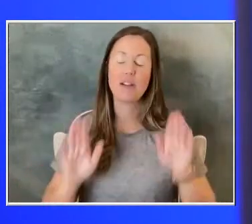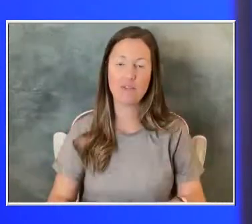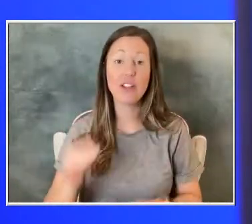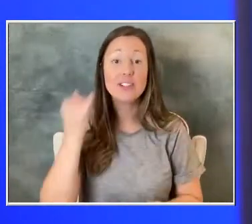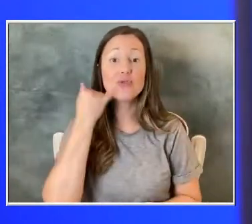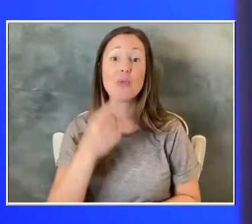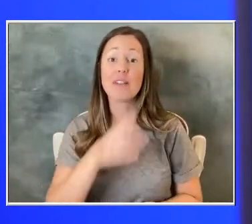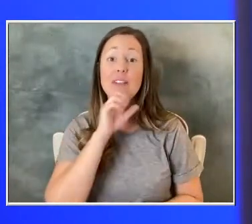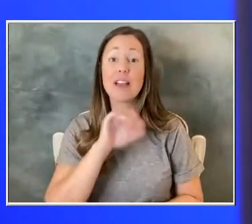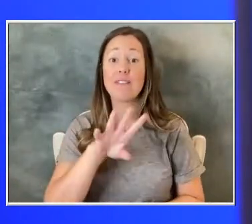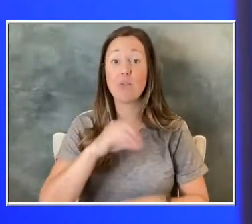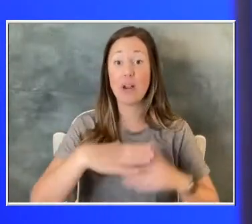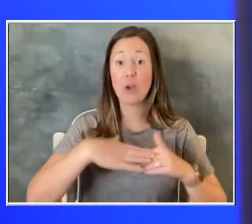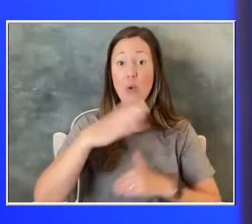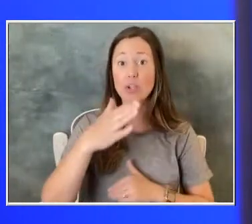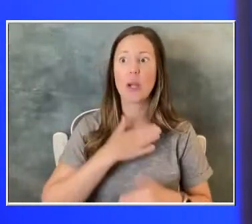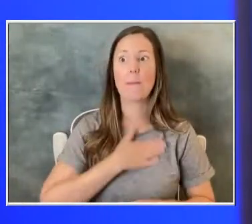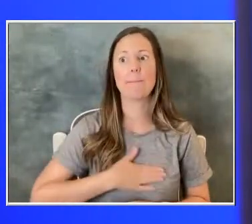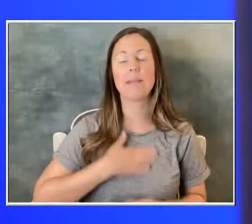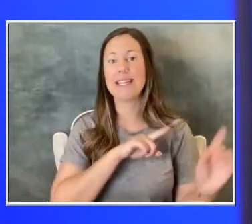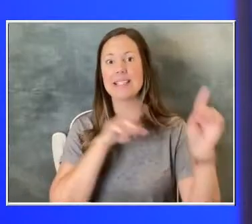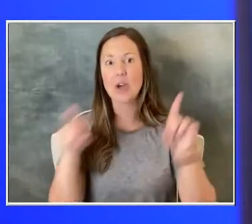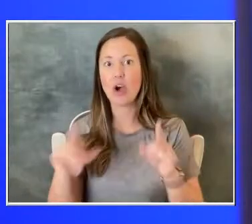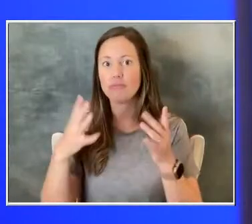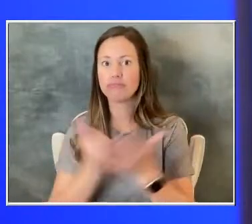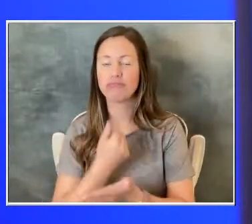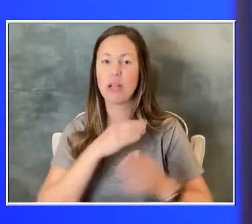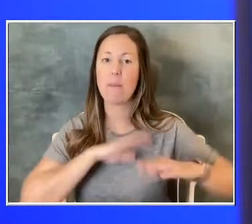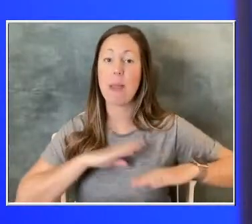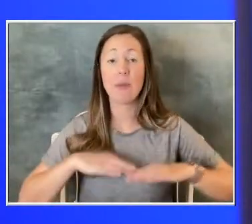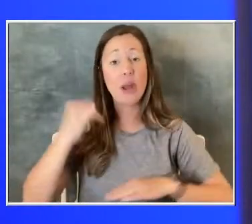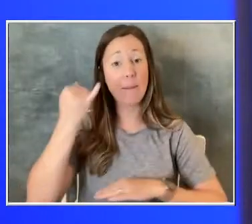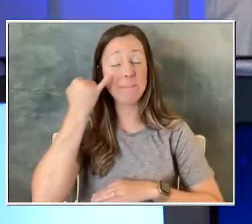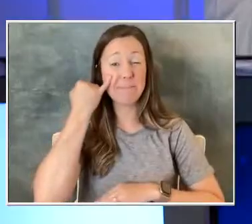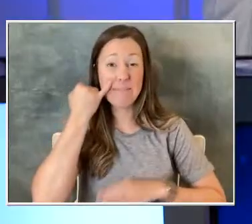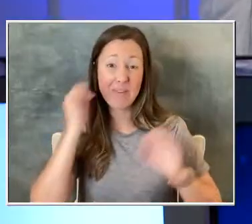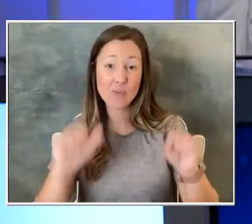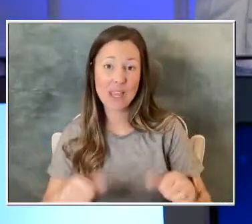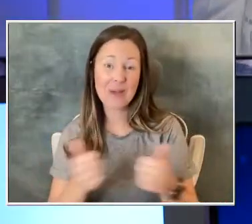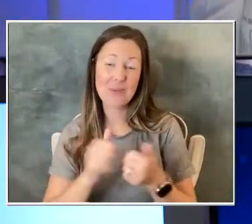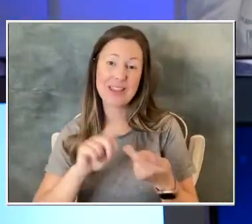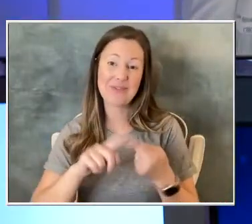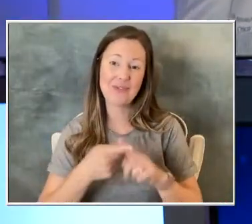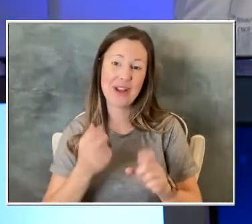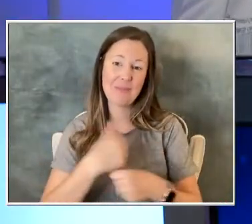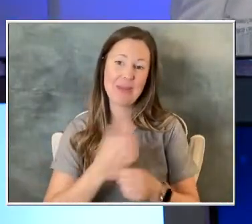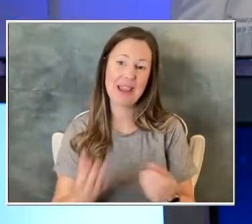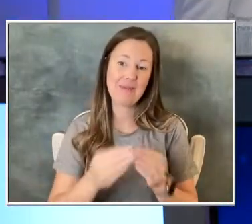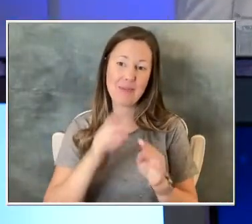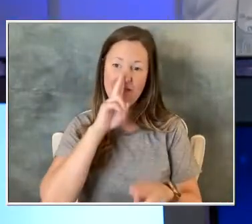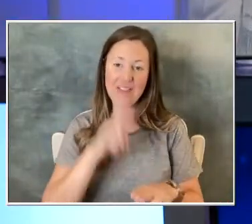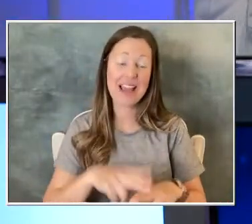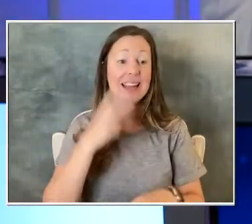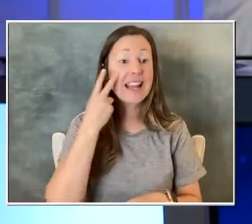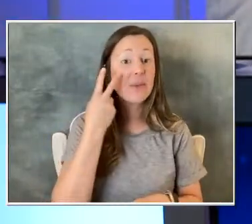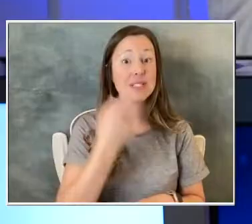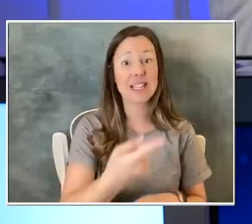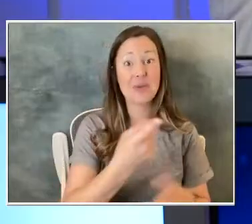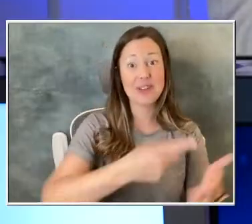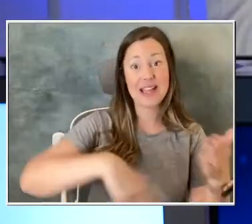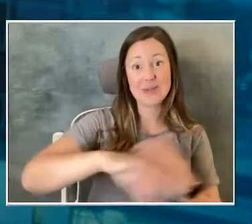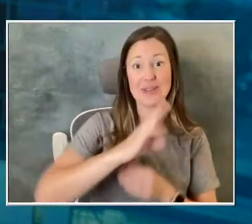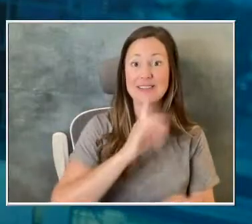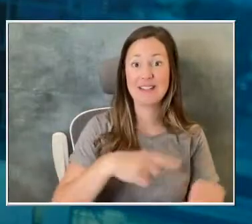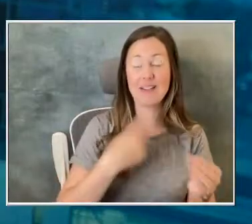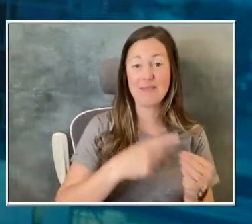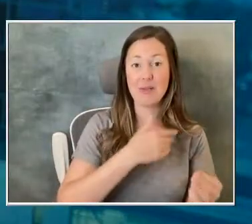please come and get your mammogram with a friend if you're able, and make it more fun. All right. We'll see you next week to talk more about dense breasts. Thank you, Dr. Winblad. Thank you